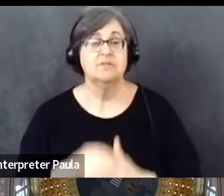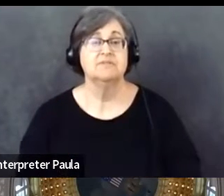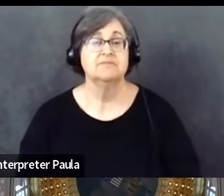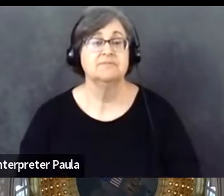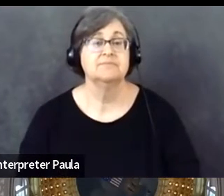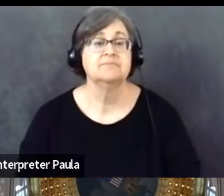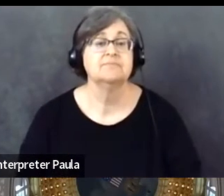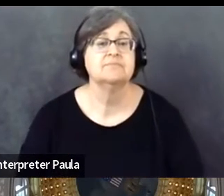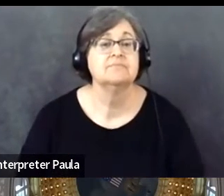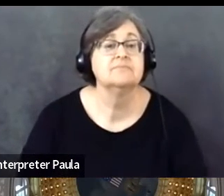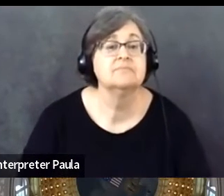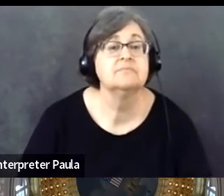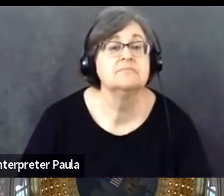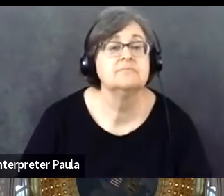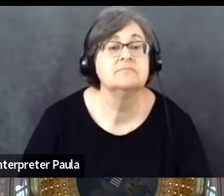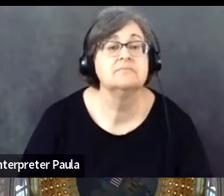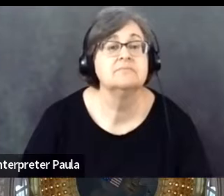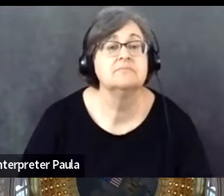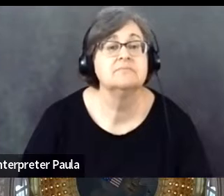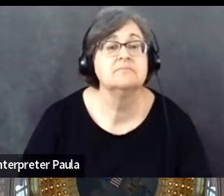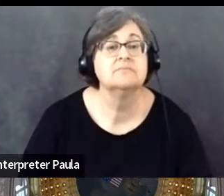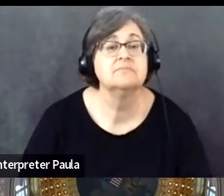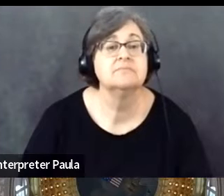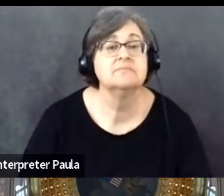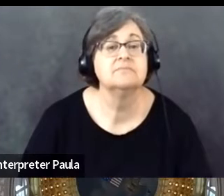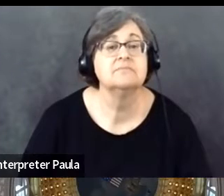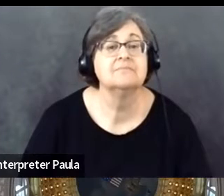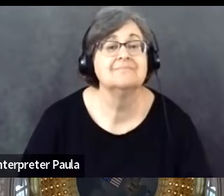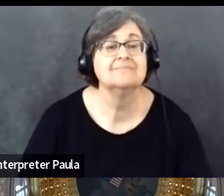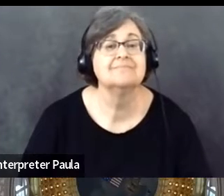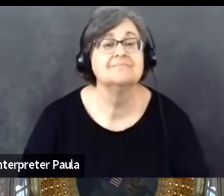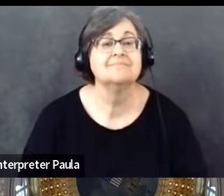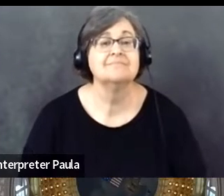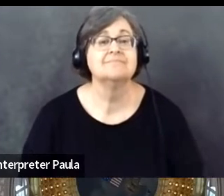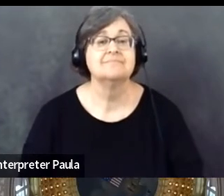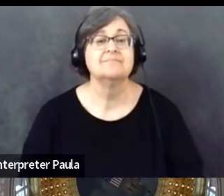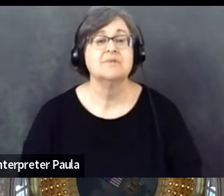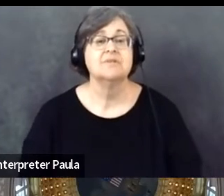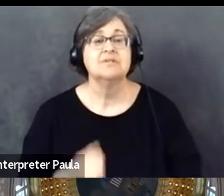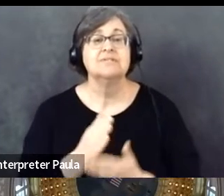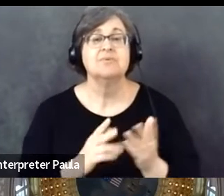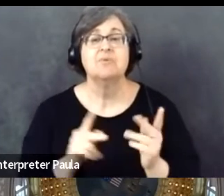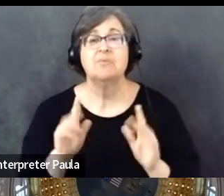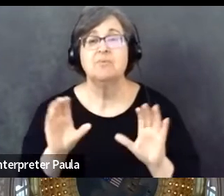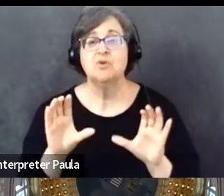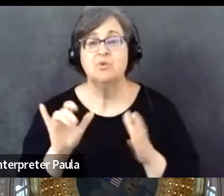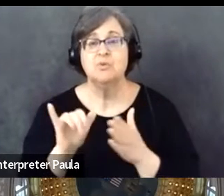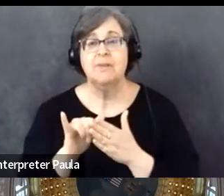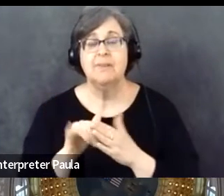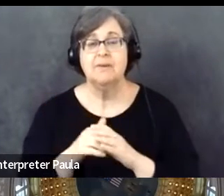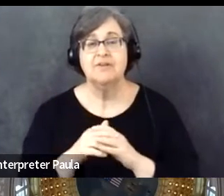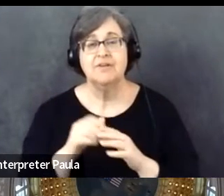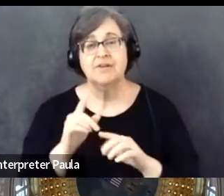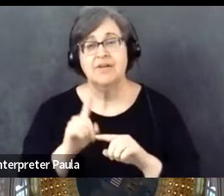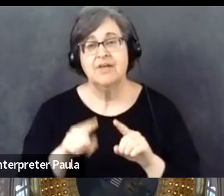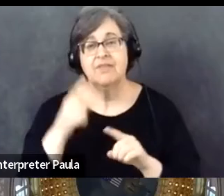Yep. yeah, that's just a philosophical thing with some of the people doing that. But I